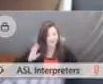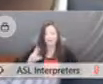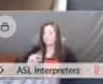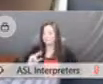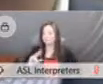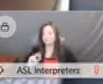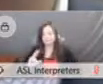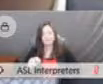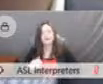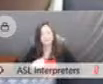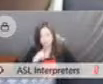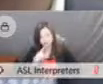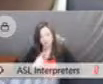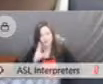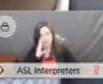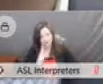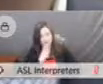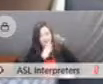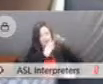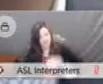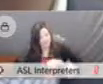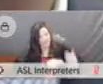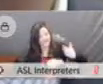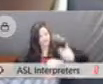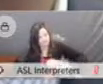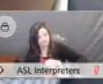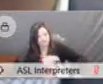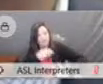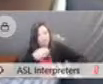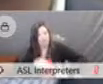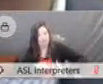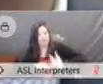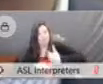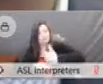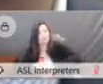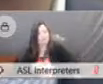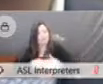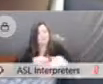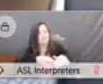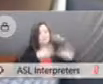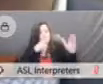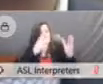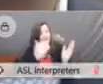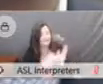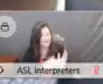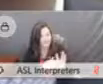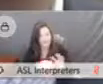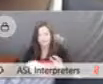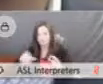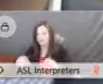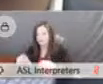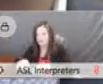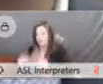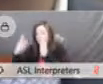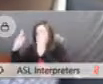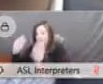sure, gradual, sectors that reopen, few things that